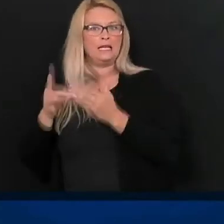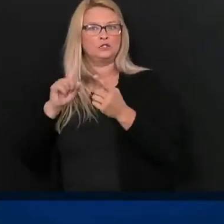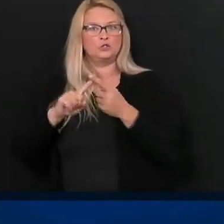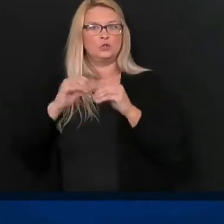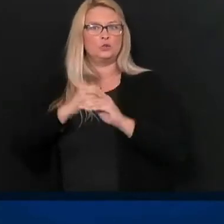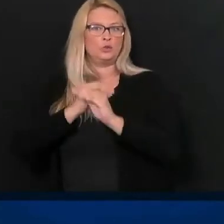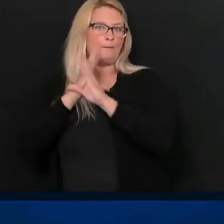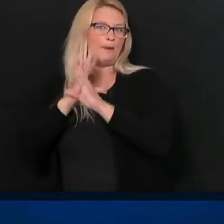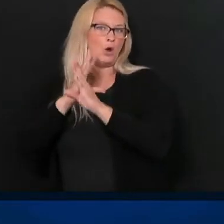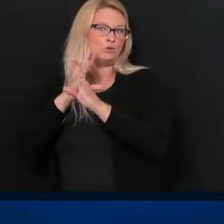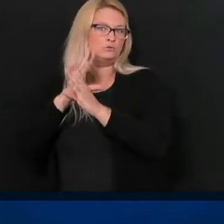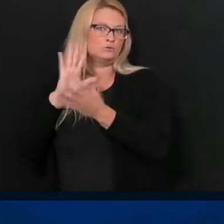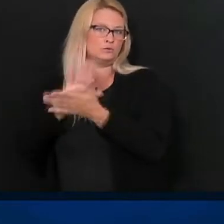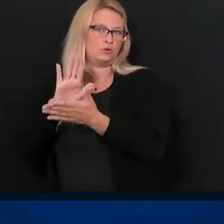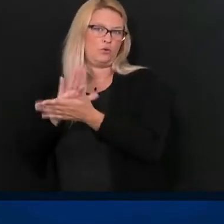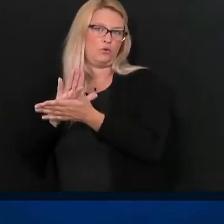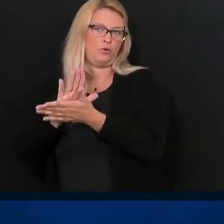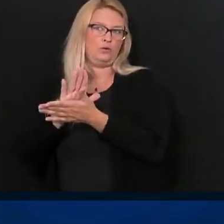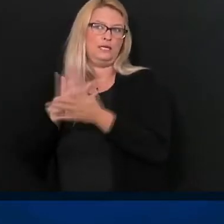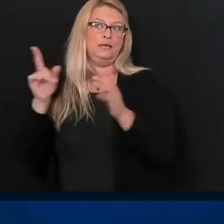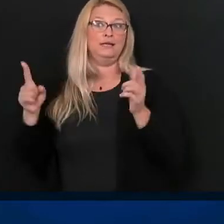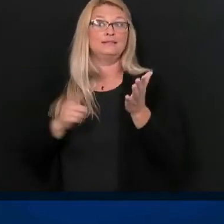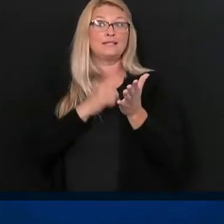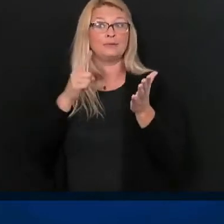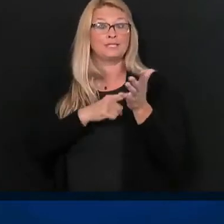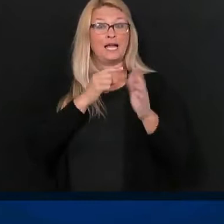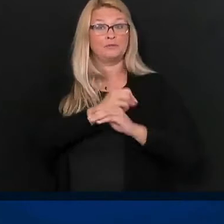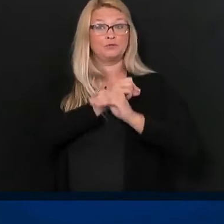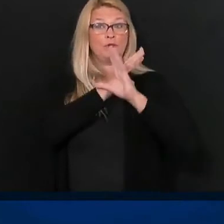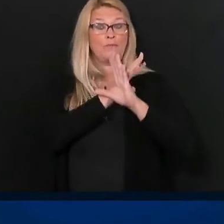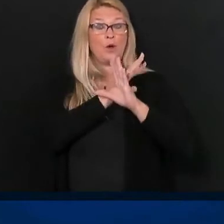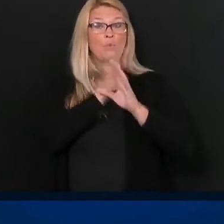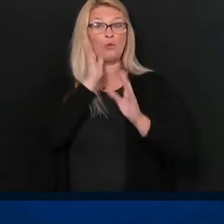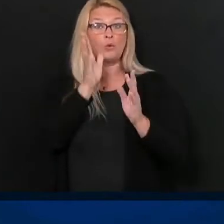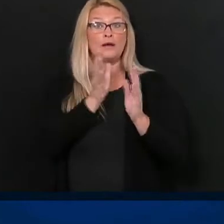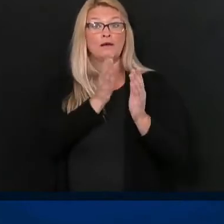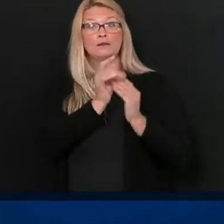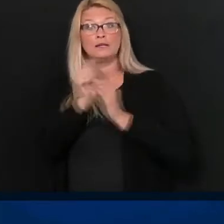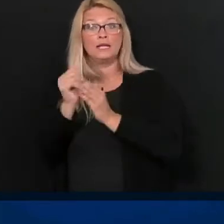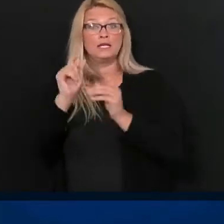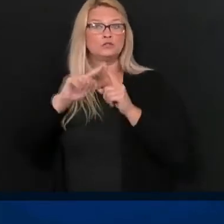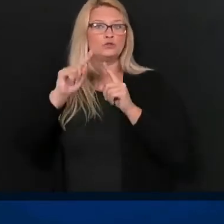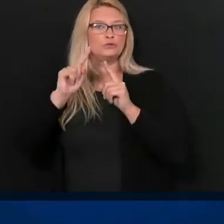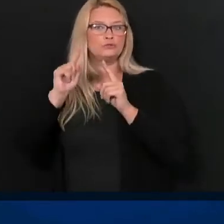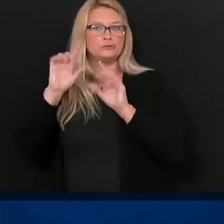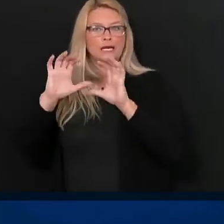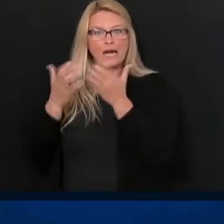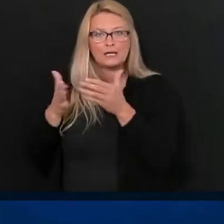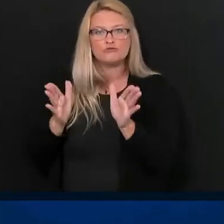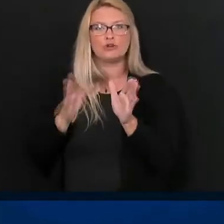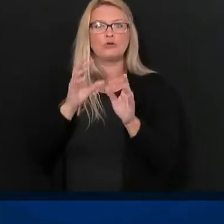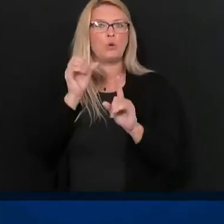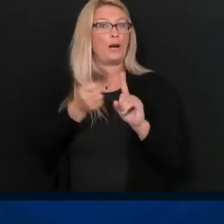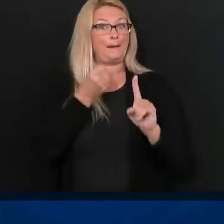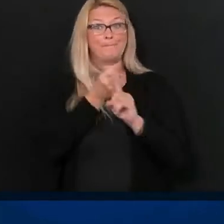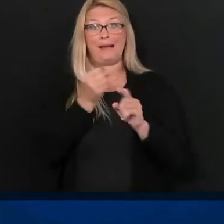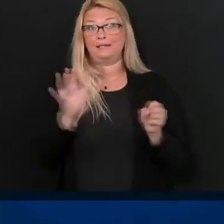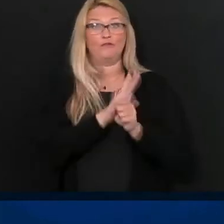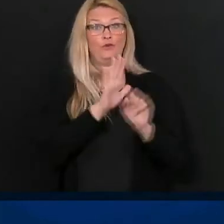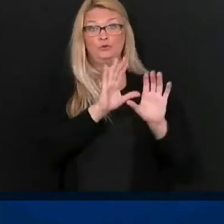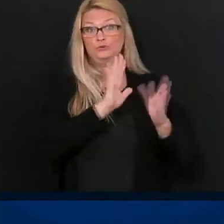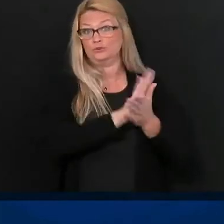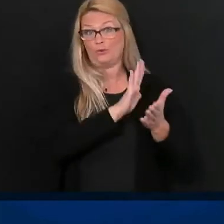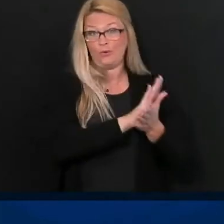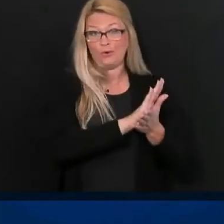learning. Sometimes an outbreak might go to remote learning for an individual classroom, or it could impact the entire school. We